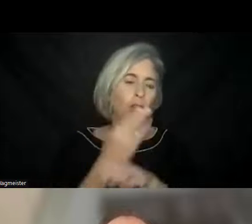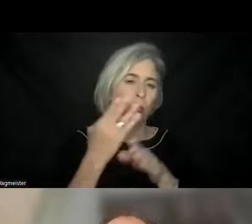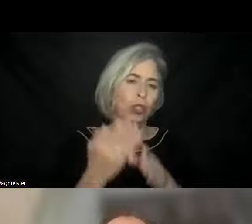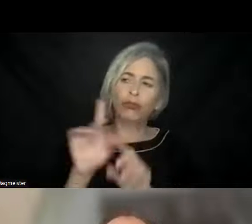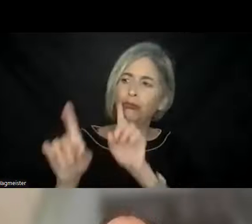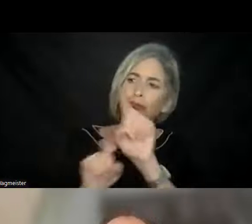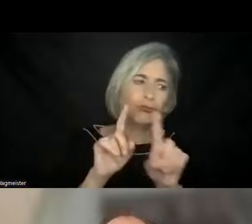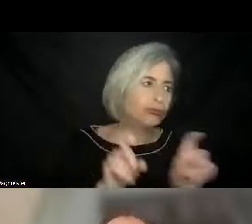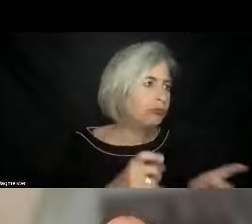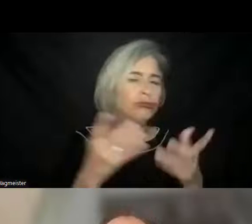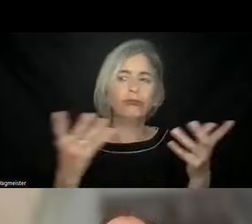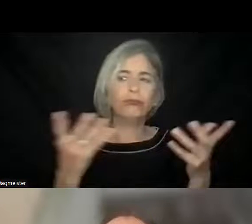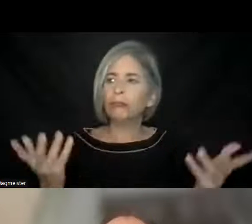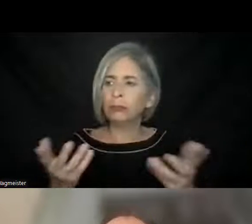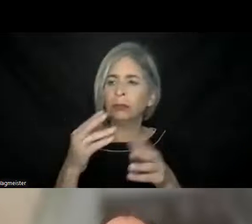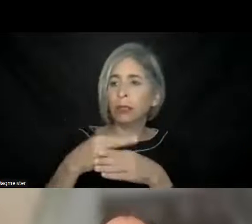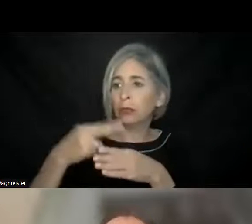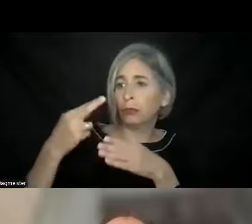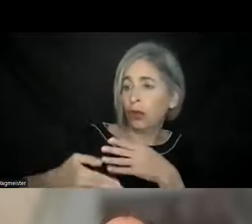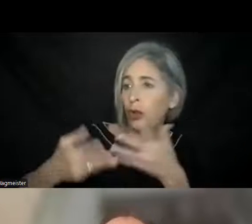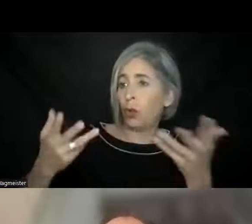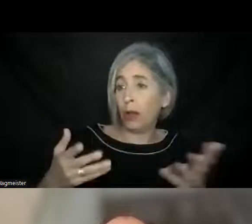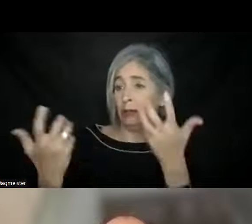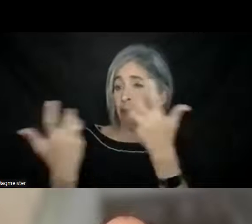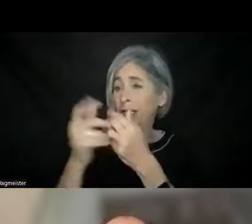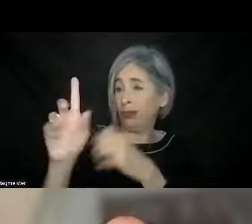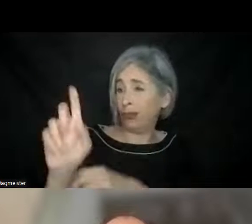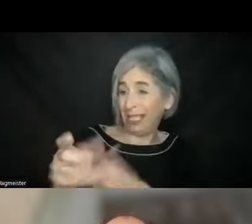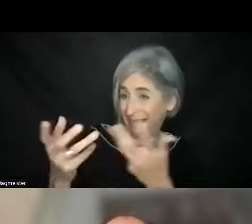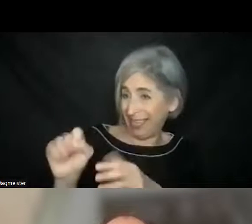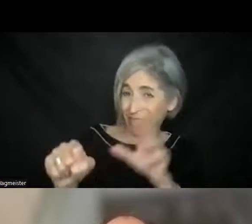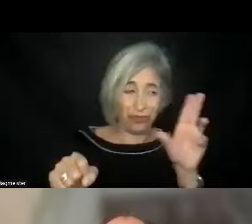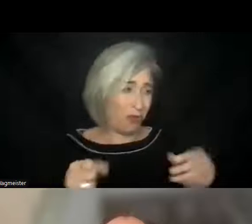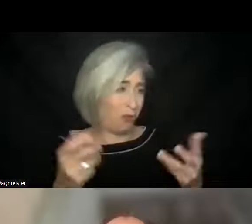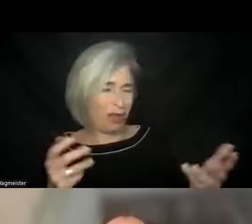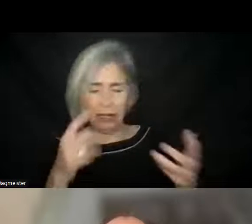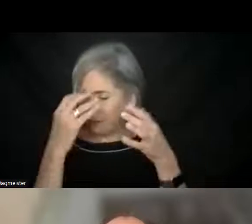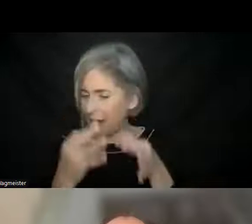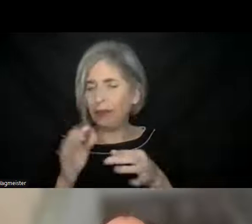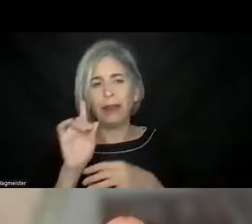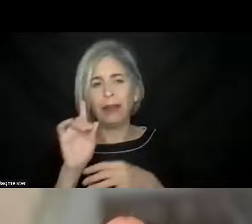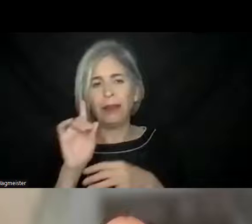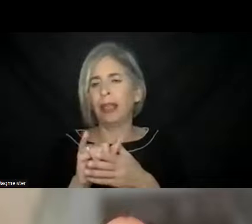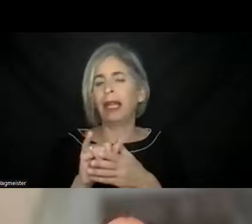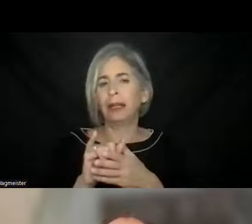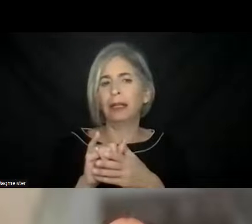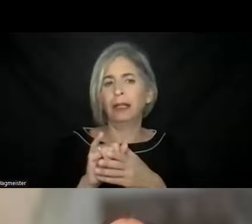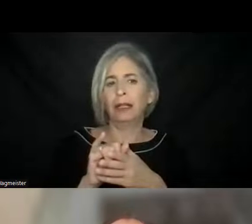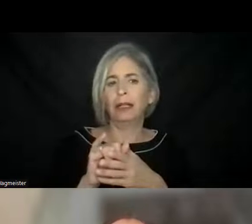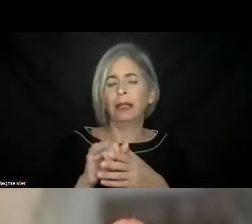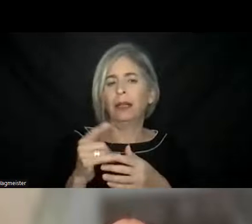if actually the outcomes are meeting their needs. So definitely, I think as an aim and